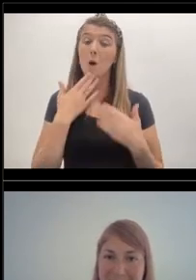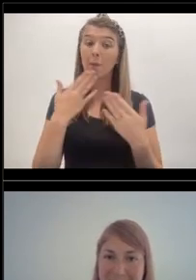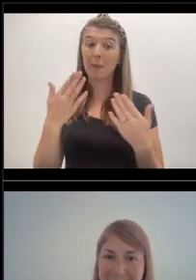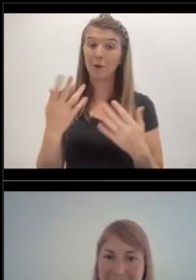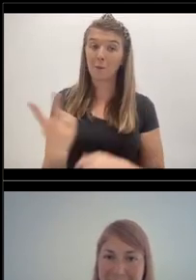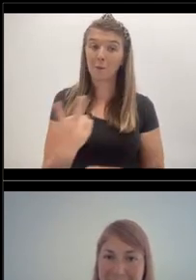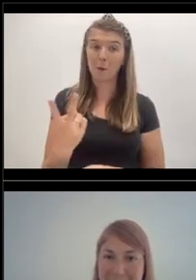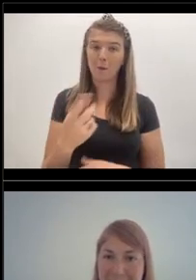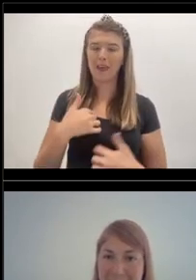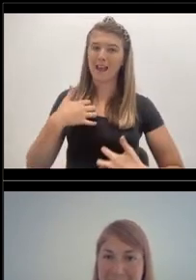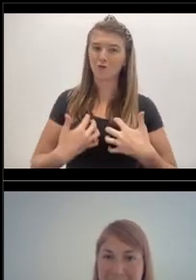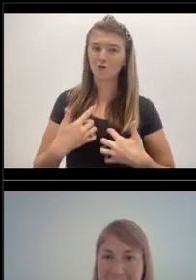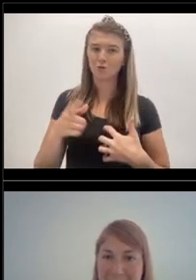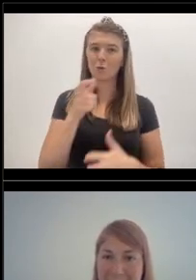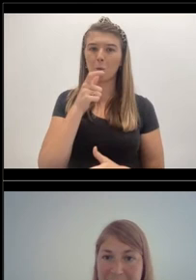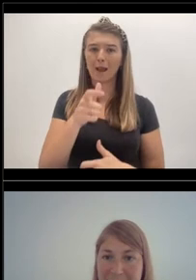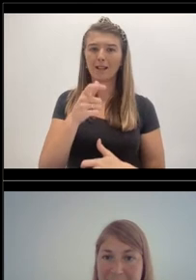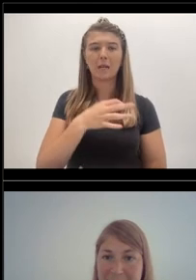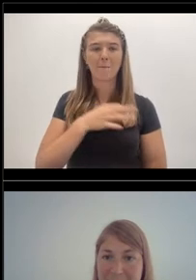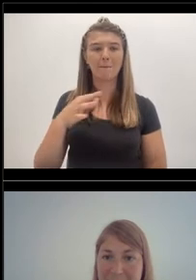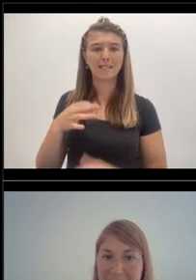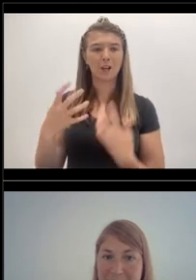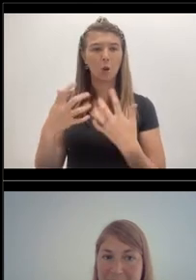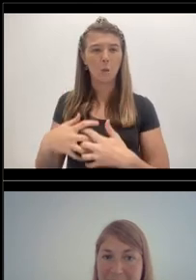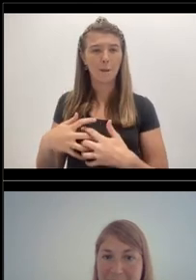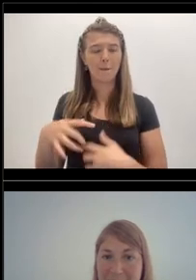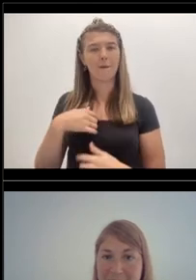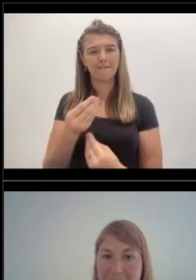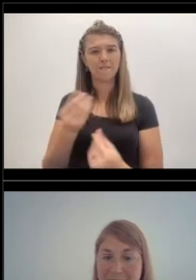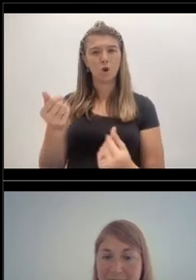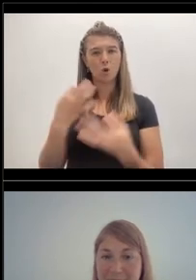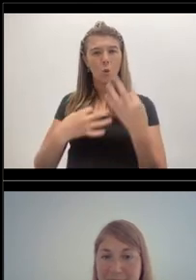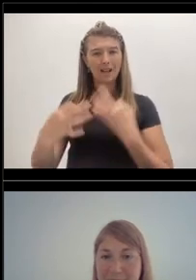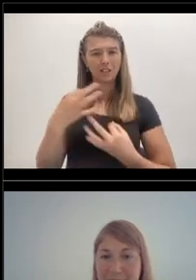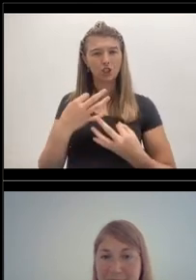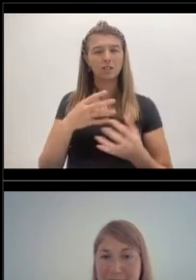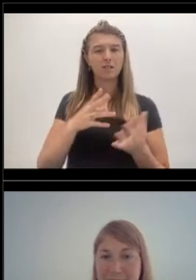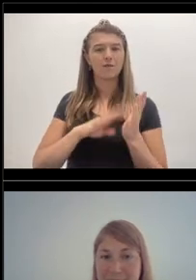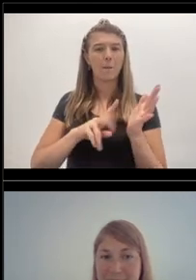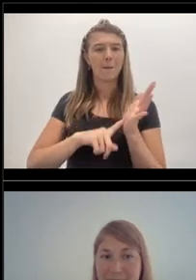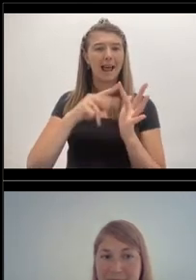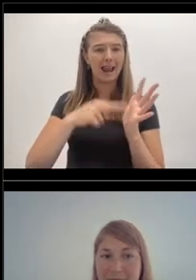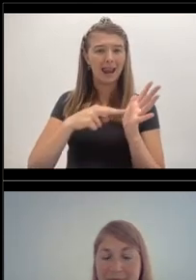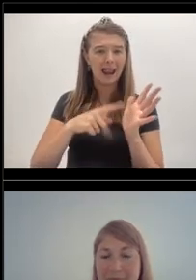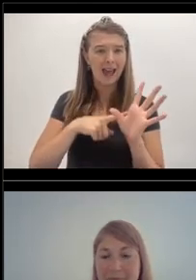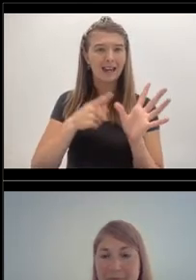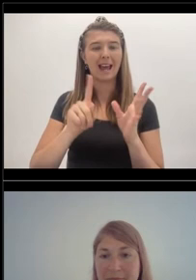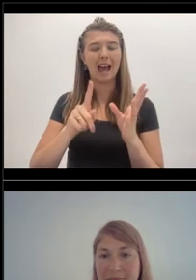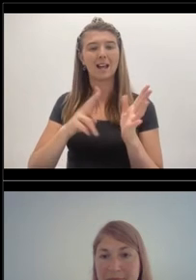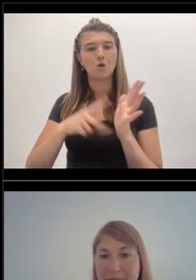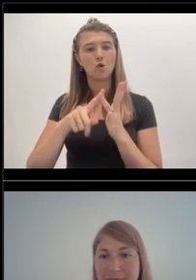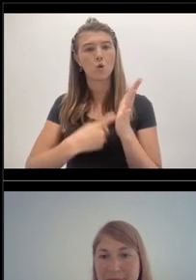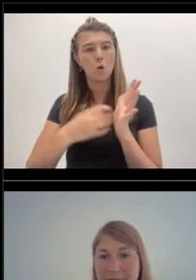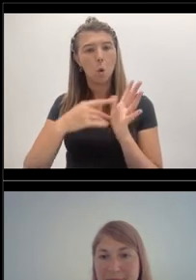mentioned the medical equipment there. We've had a few questions, one from Lenny, one from Norman, about topical